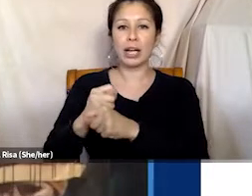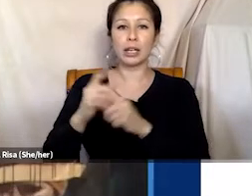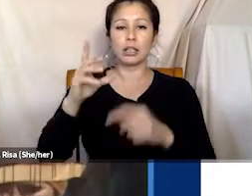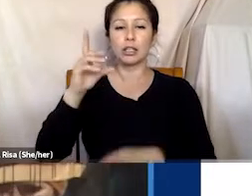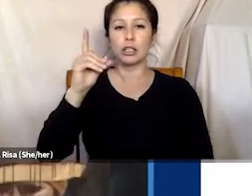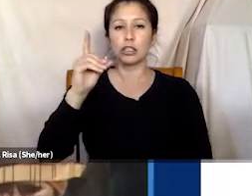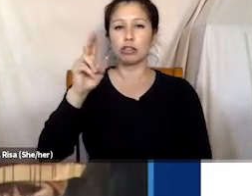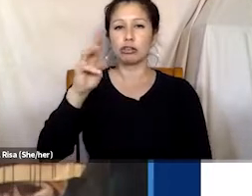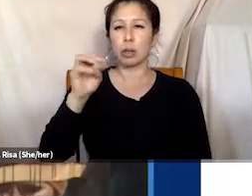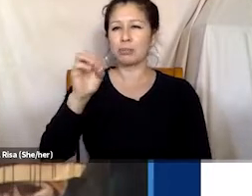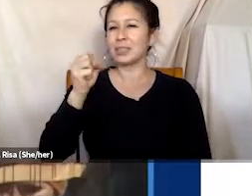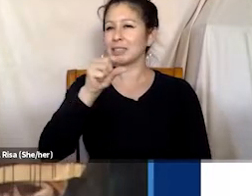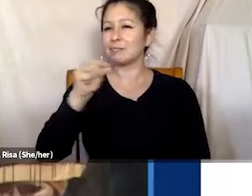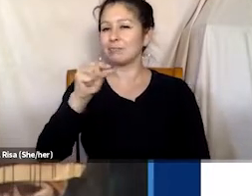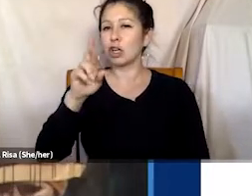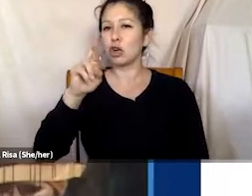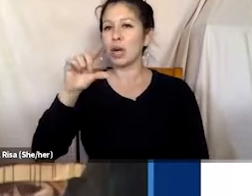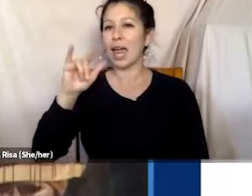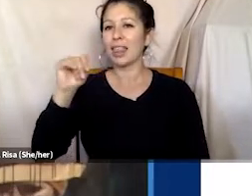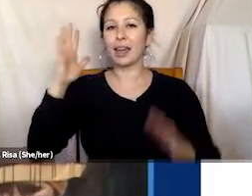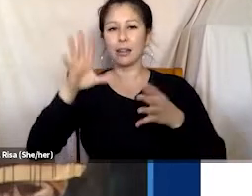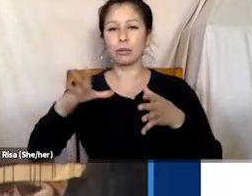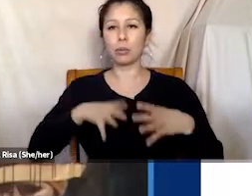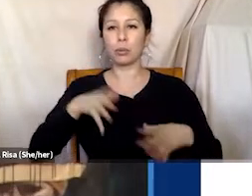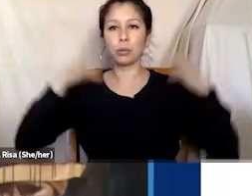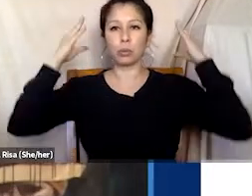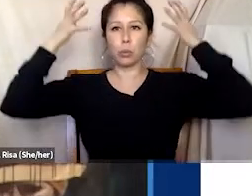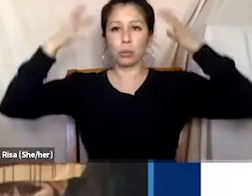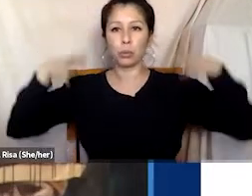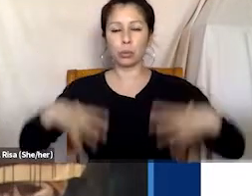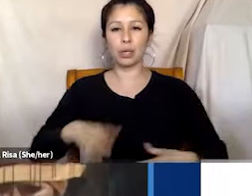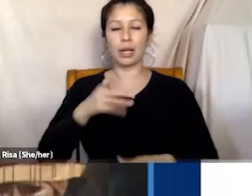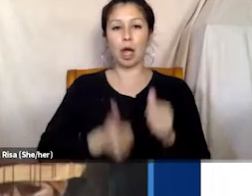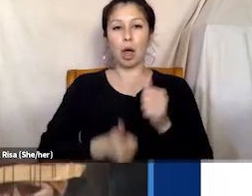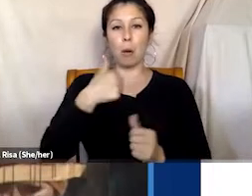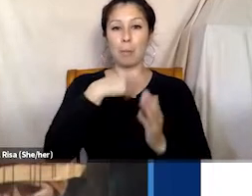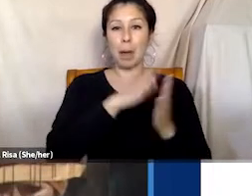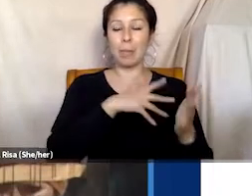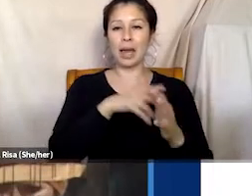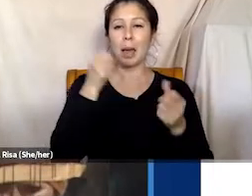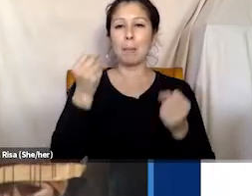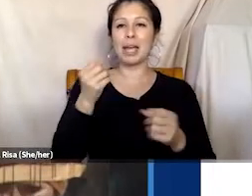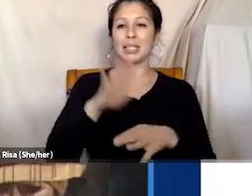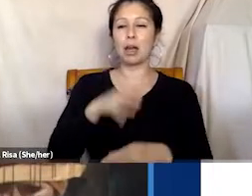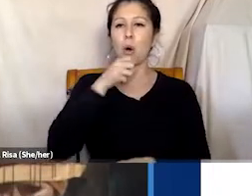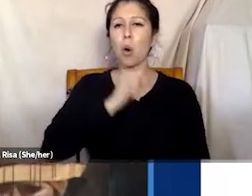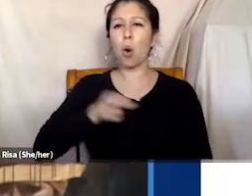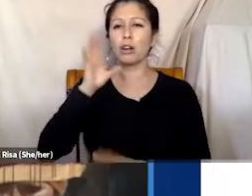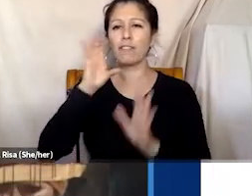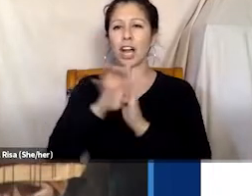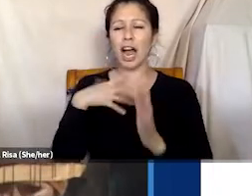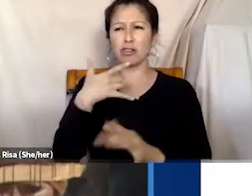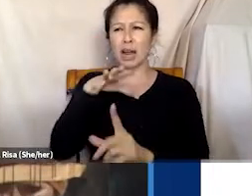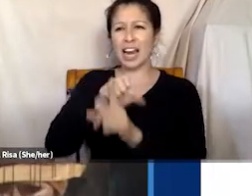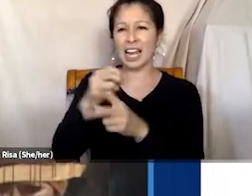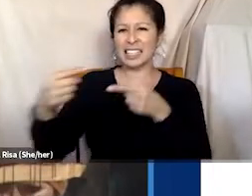regalia. Many of my paintings are based upon old historical photos, and I try to capture the tension between